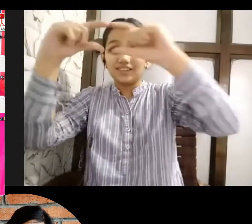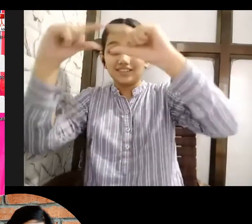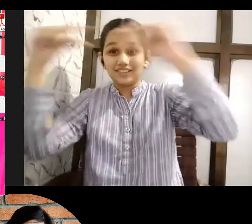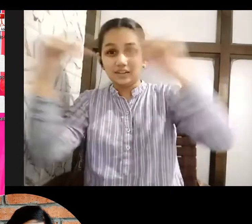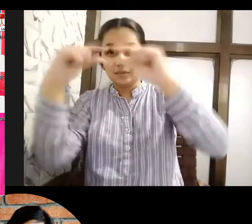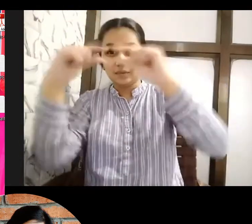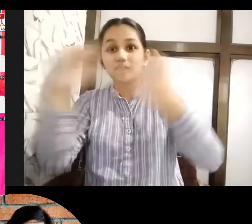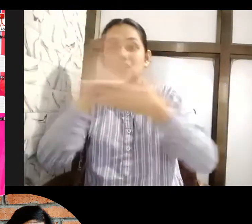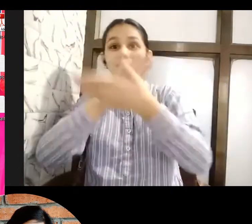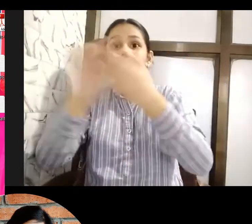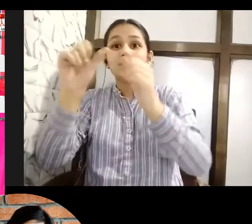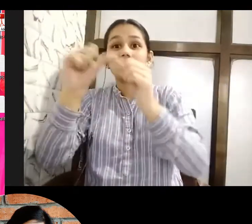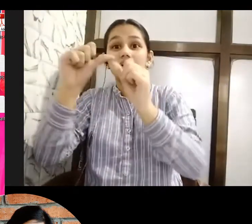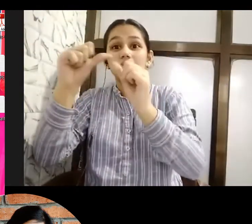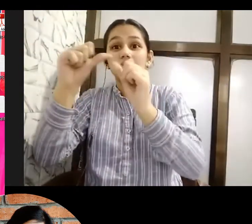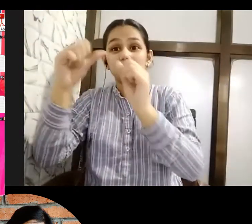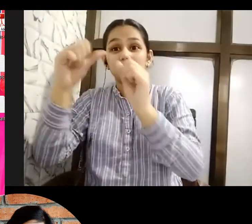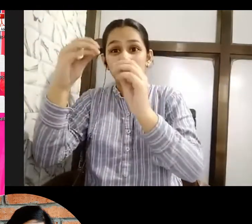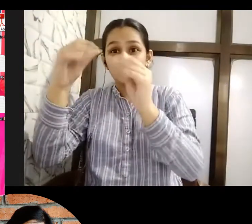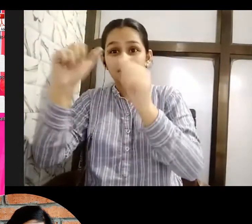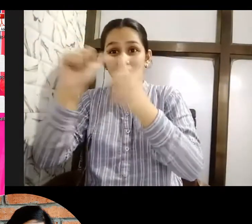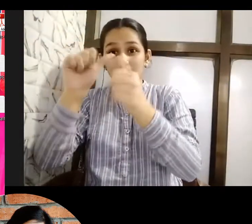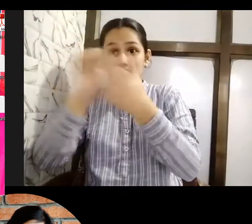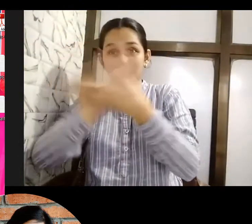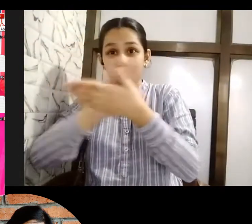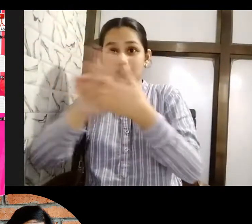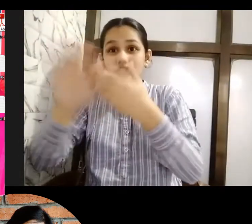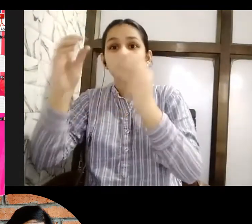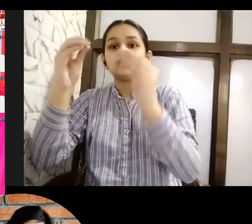League Spartan font. Right?